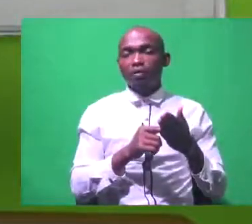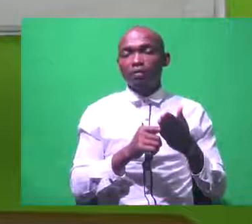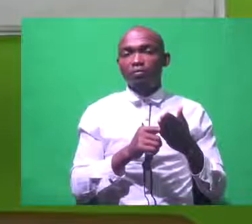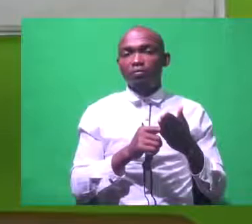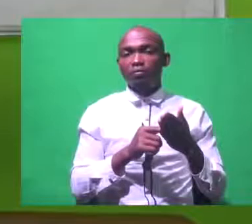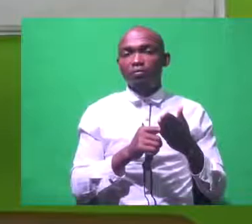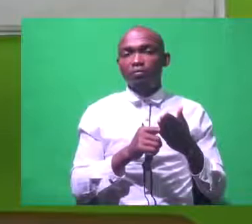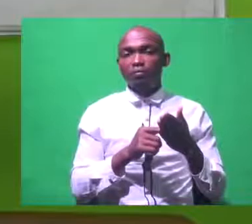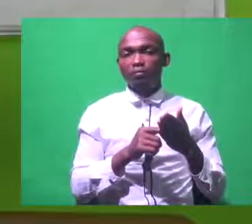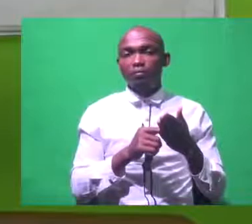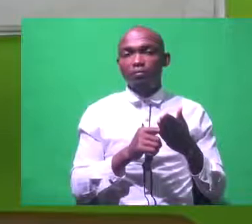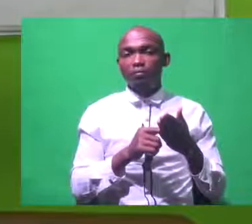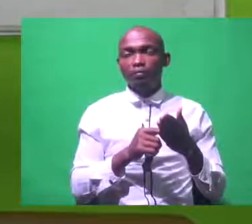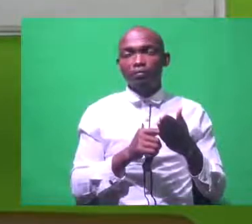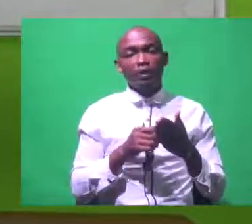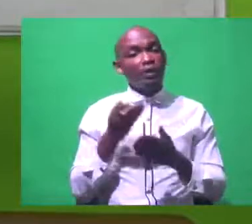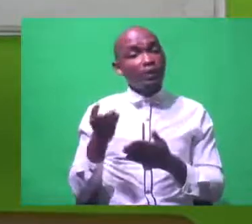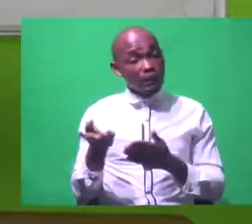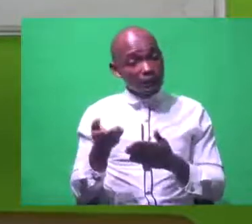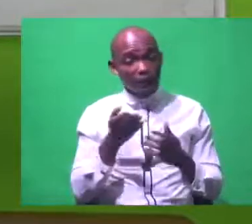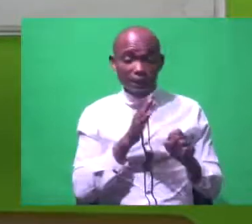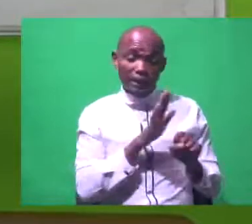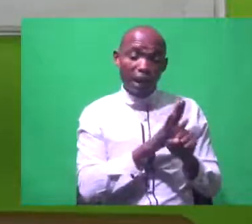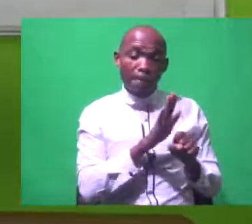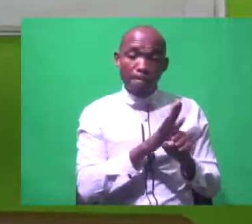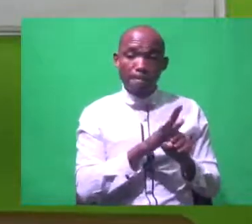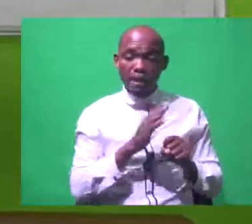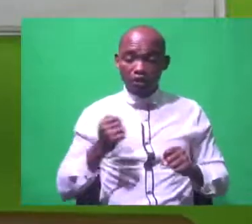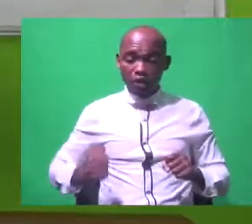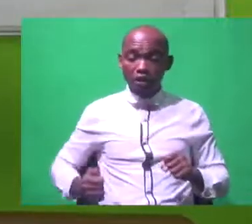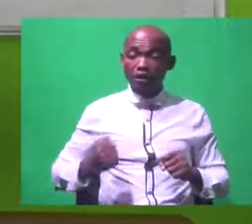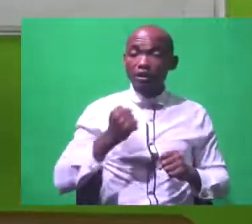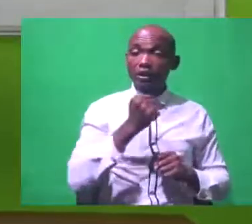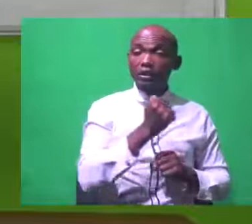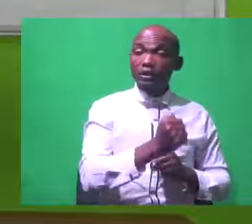as a major step,